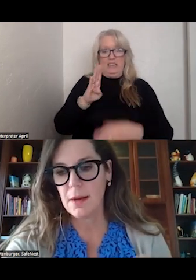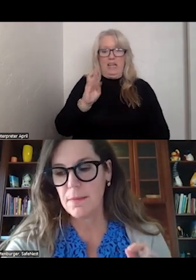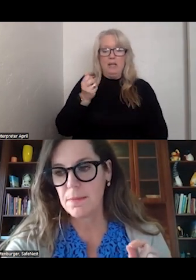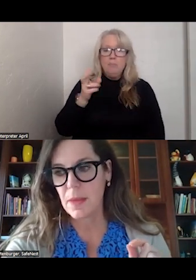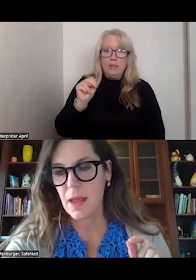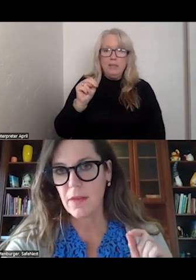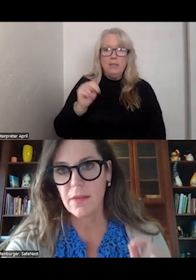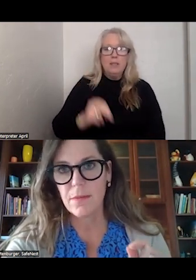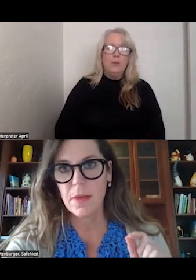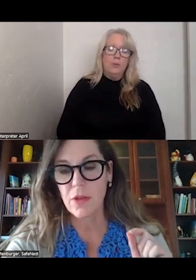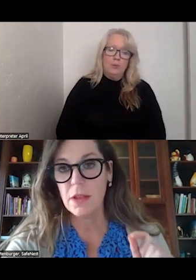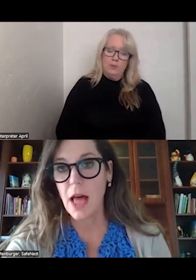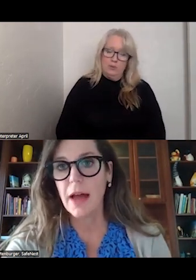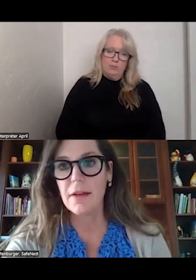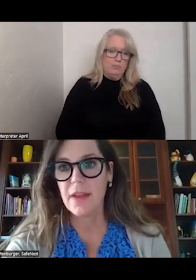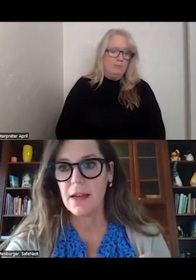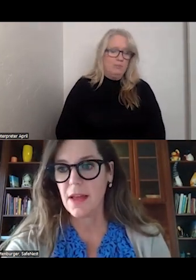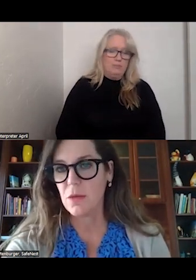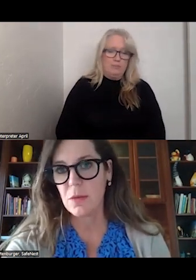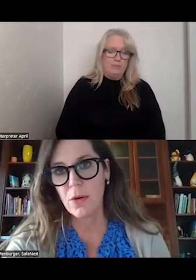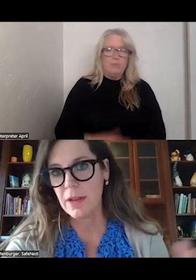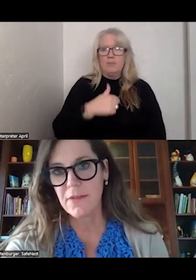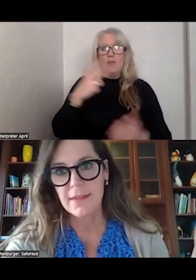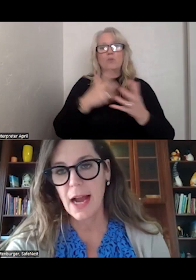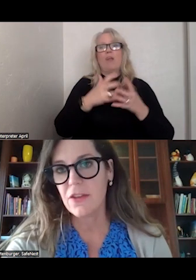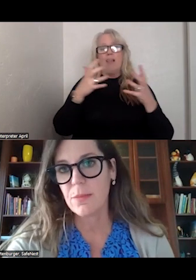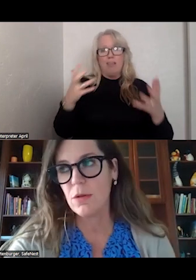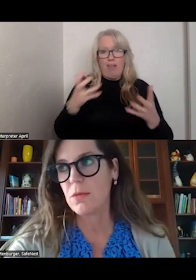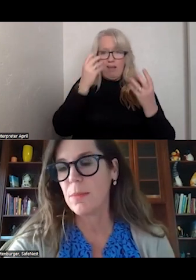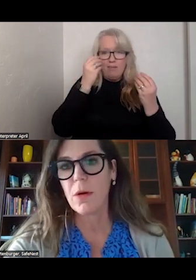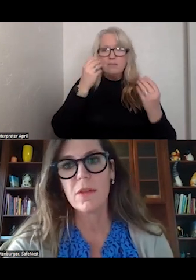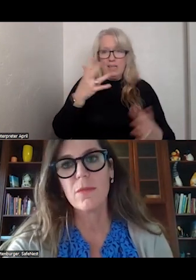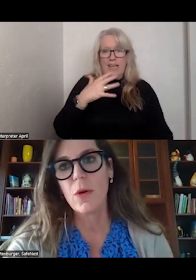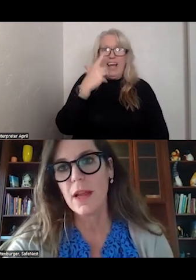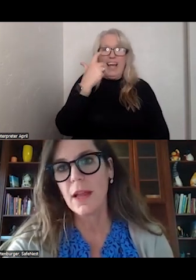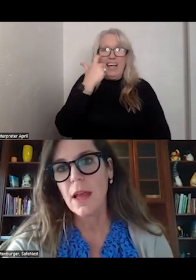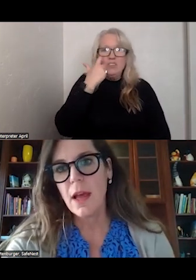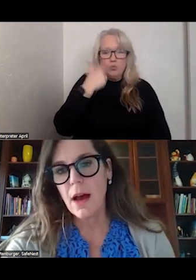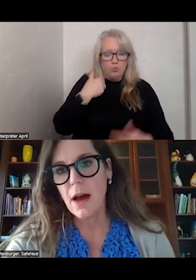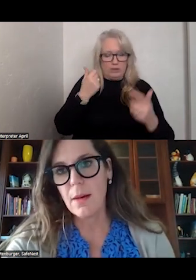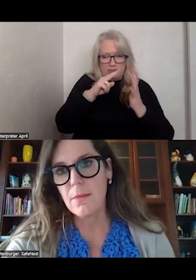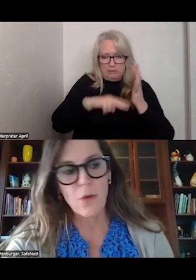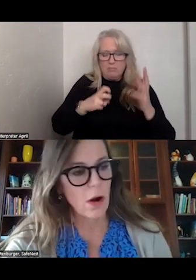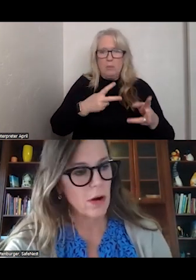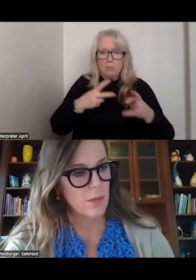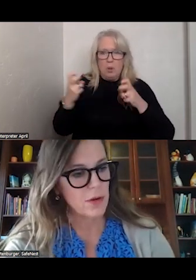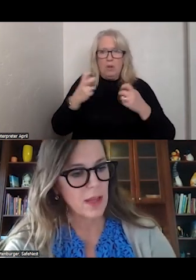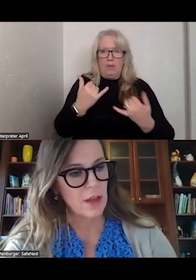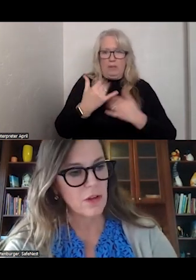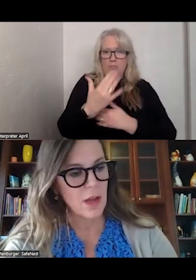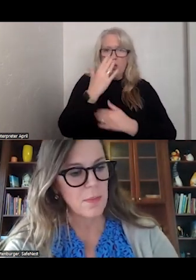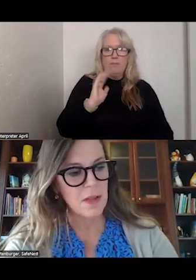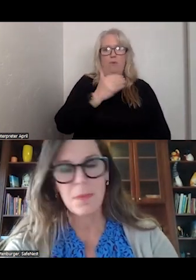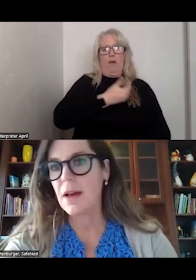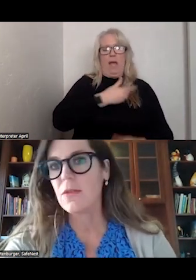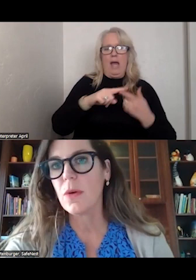incredibly, there's a lot of data that you can pull. In fact, I just pulled a report this morning for our